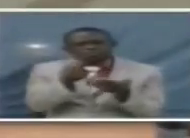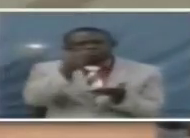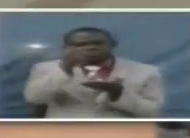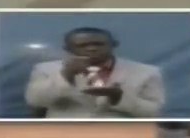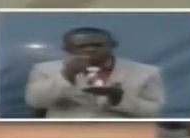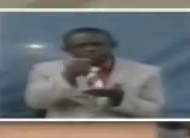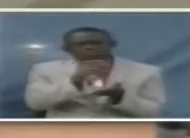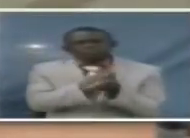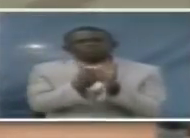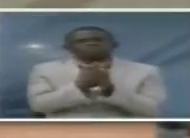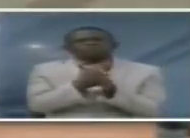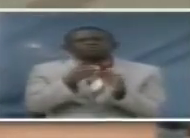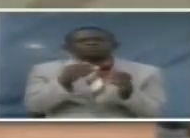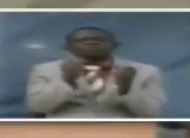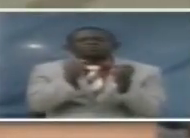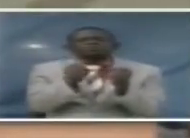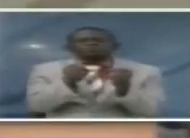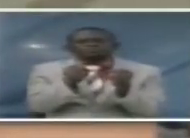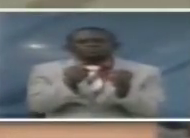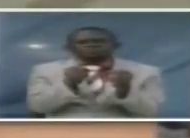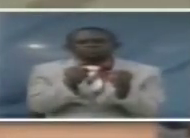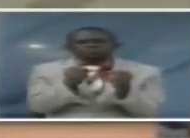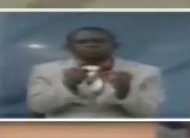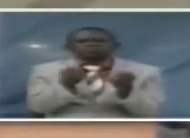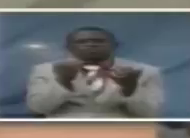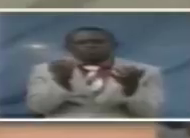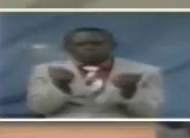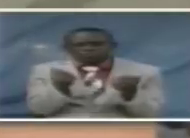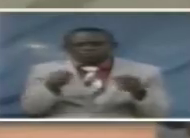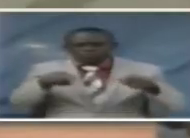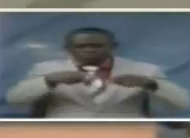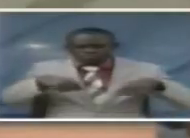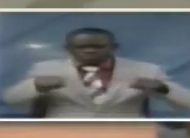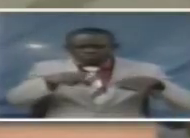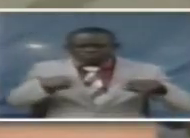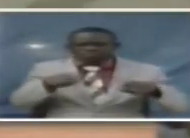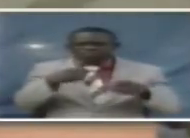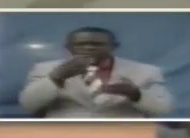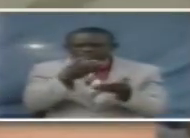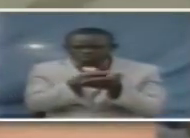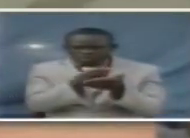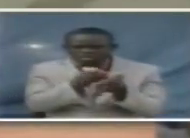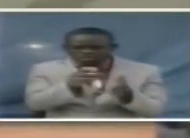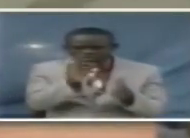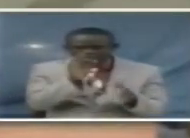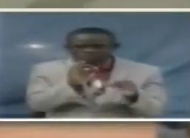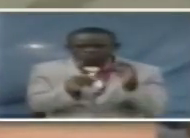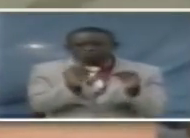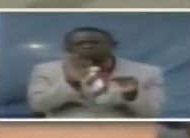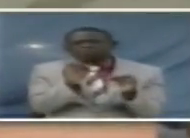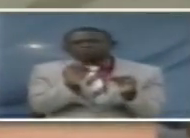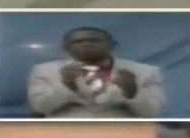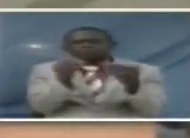for measures to restore budget credibility and sustainability, enhance domestic